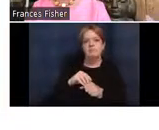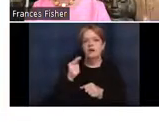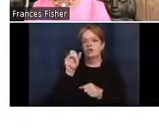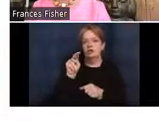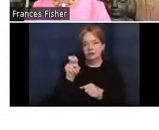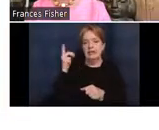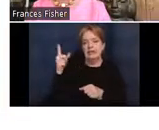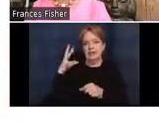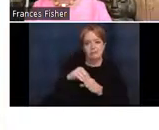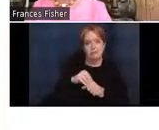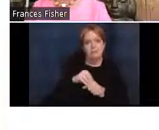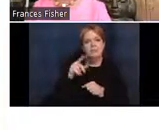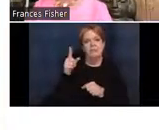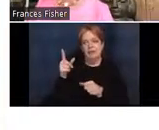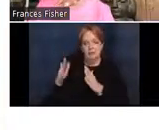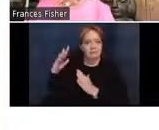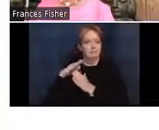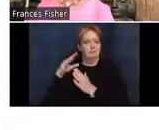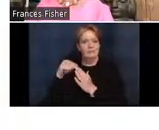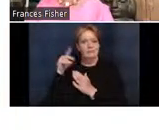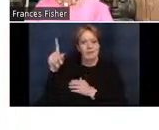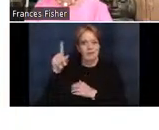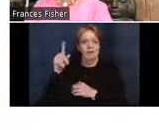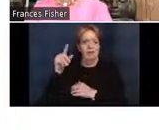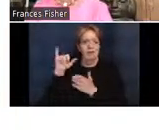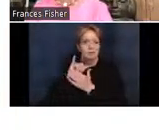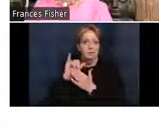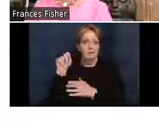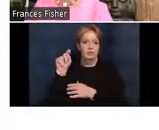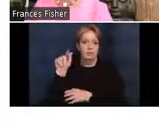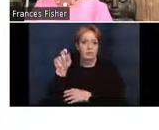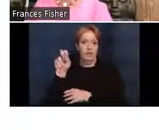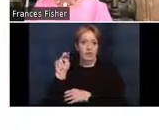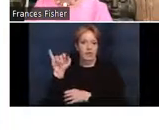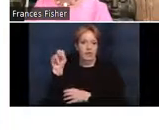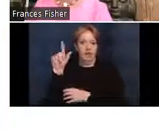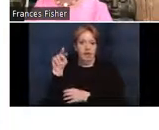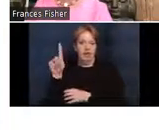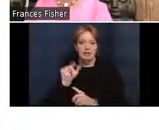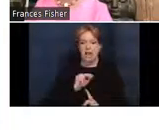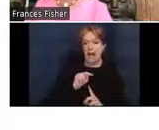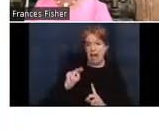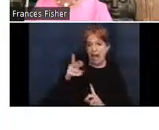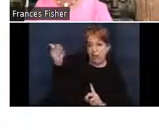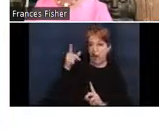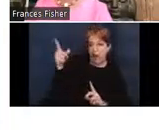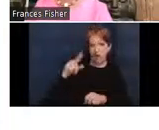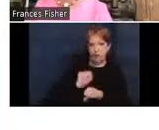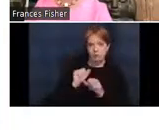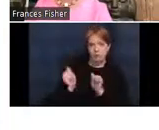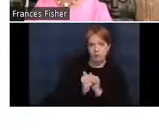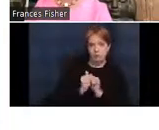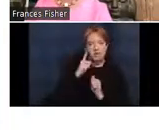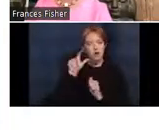with a studio in Staten Island, and Ann engaged him to work with her on the Seven Beings. For 10 years, this project moves forward with many setbacks